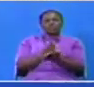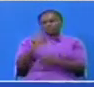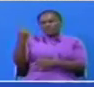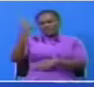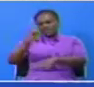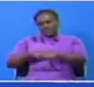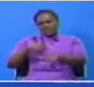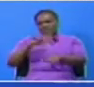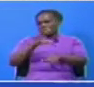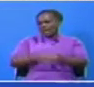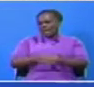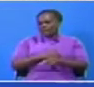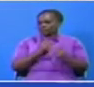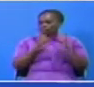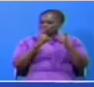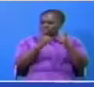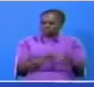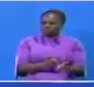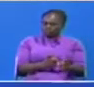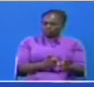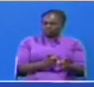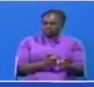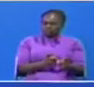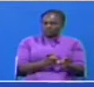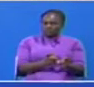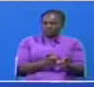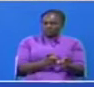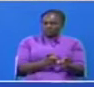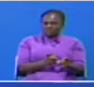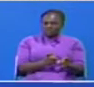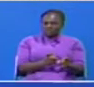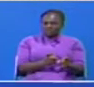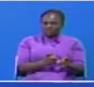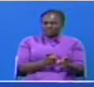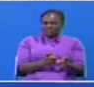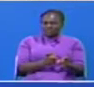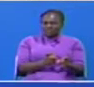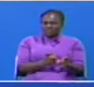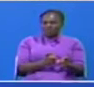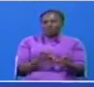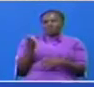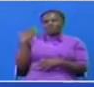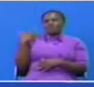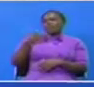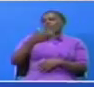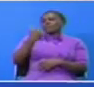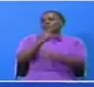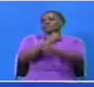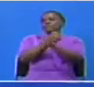time kupata kitu kama hii since ni chase ball, because nilikuanga best